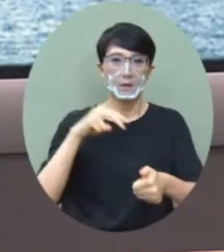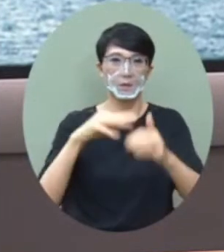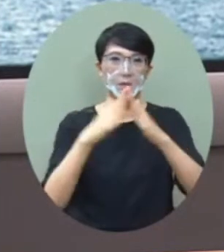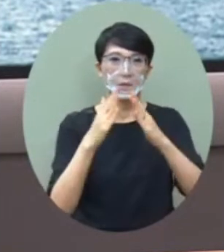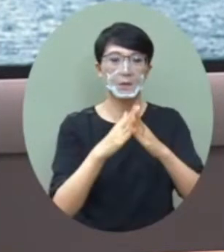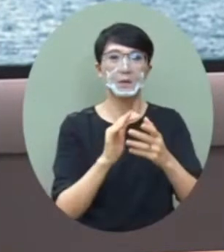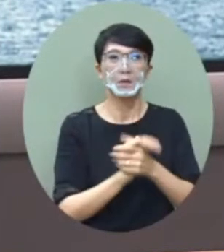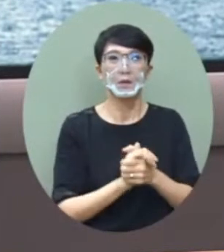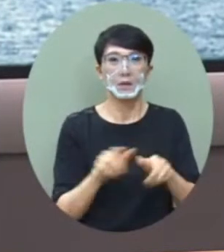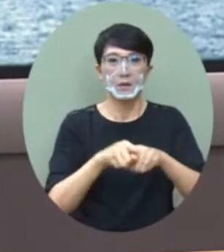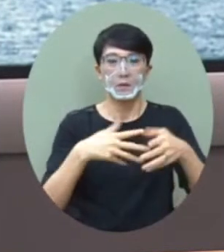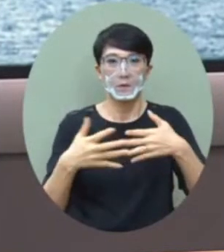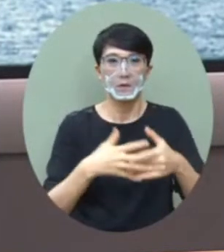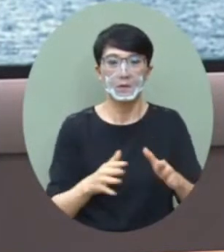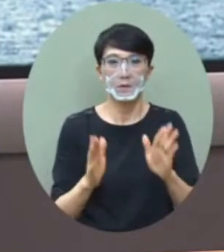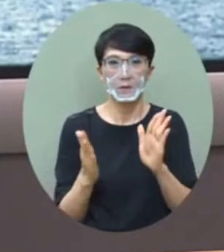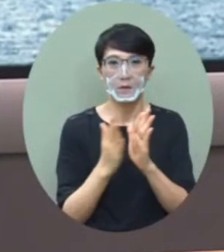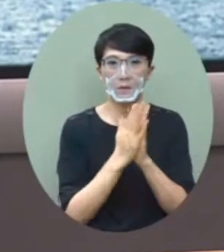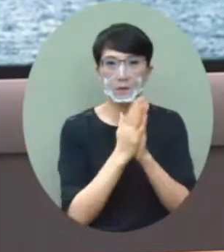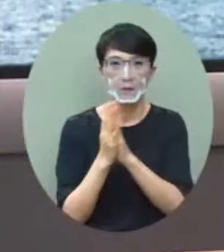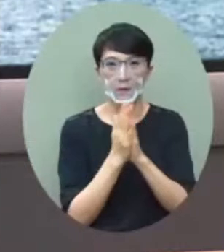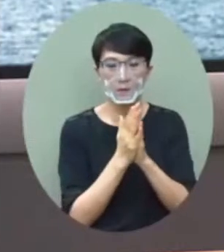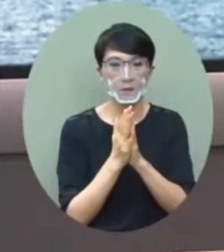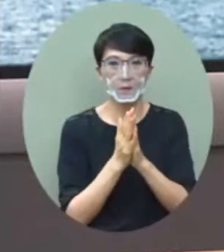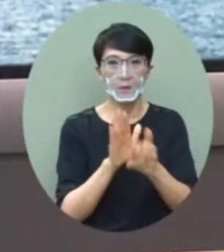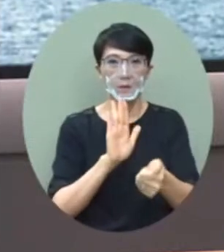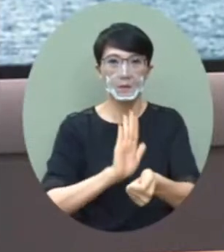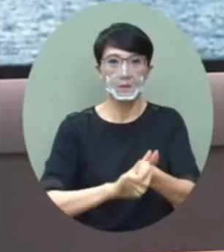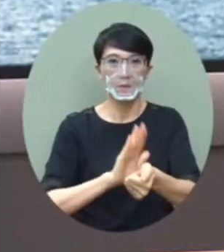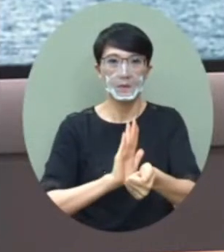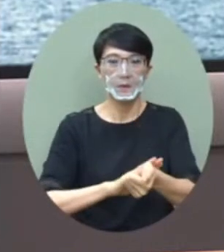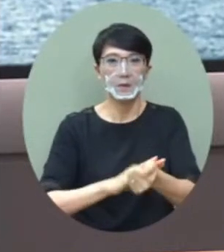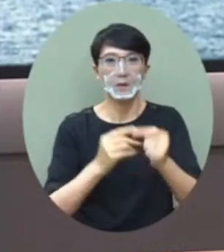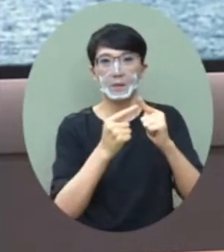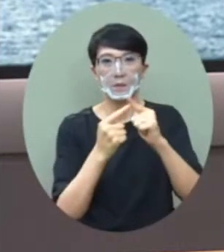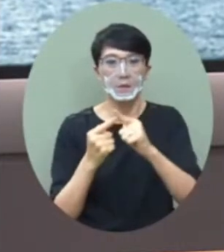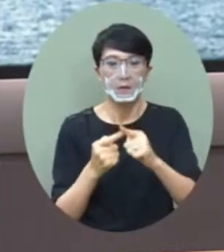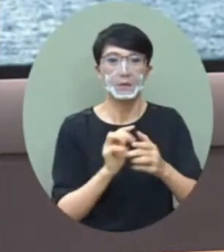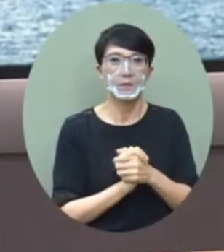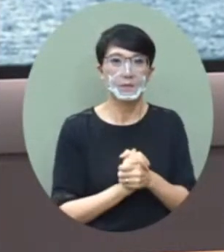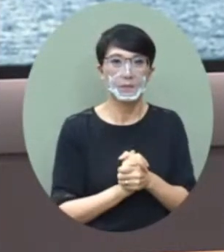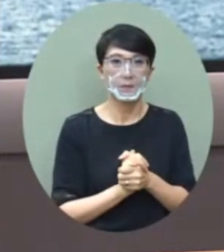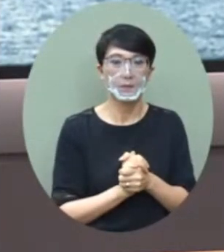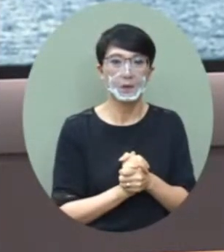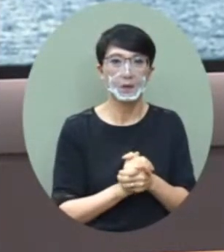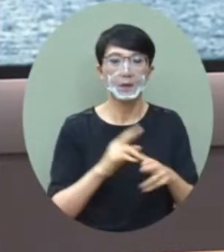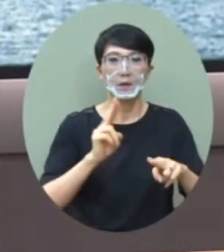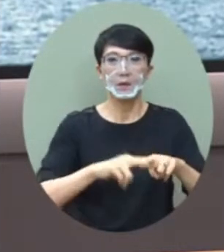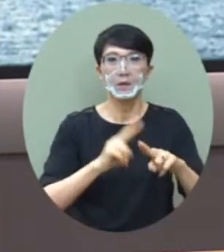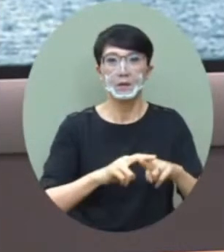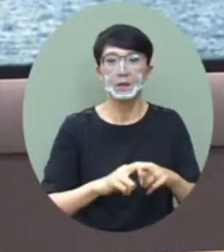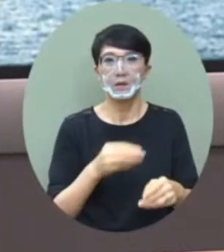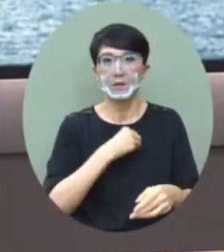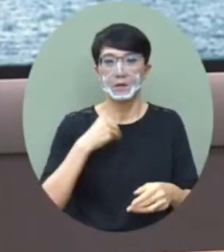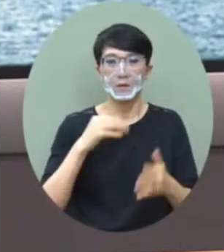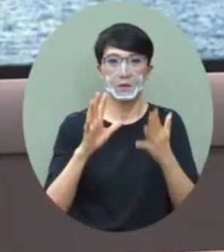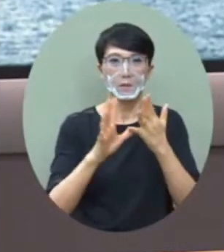would begin work very soon. Together with the HA staff, they would provide care to patients.